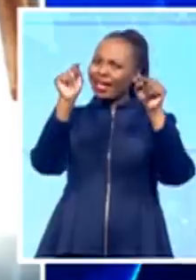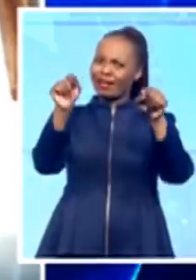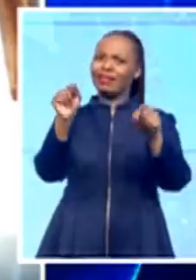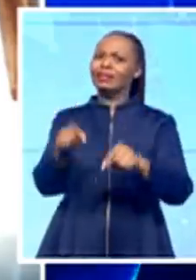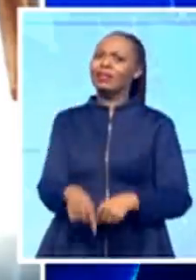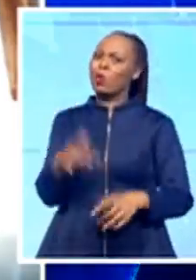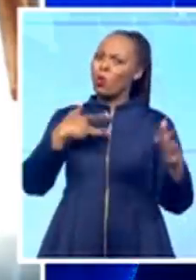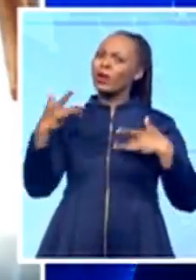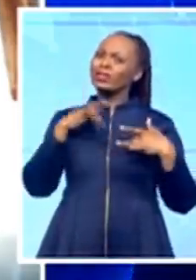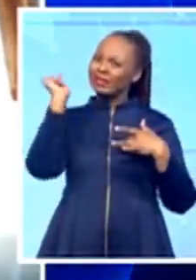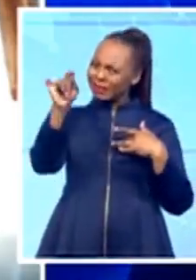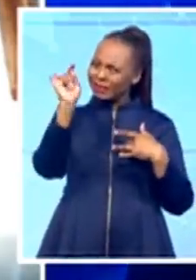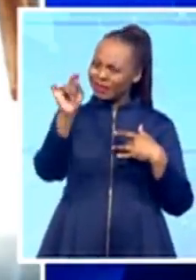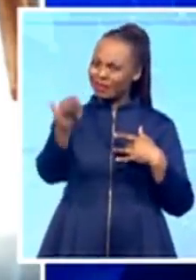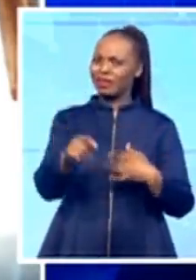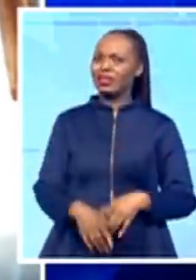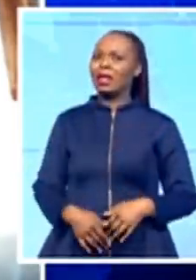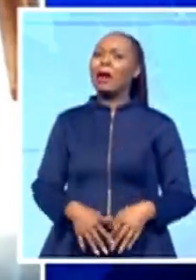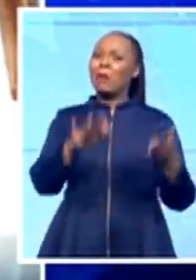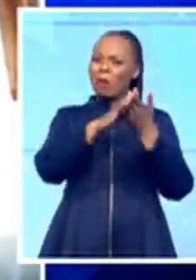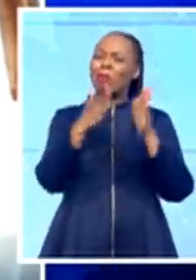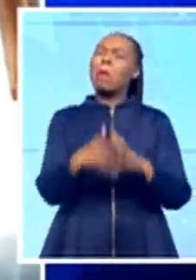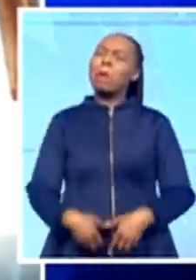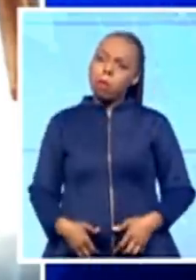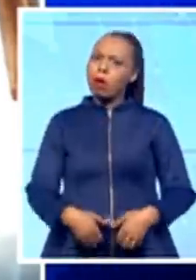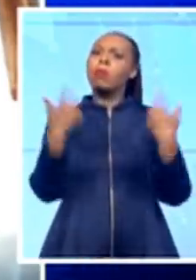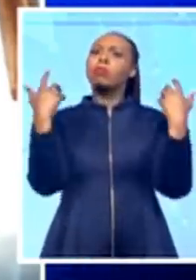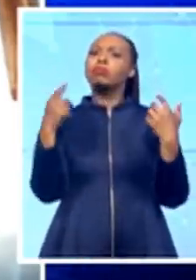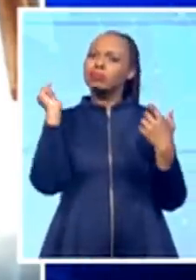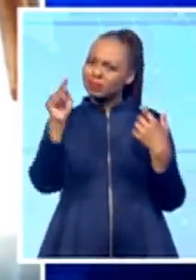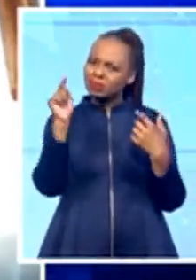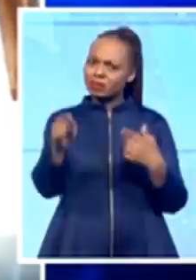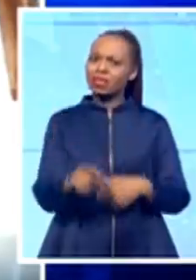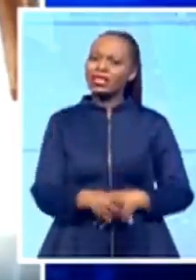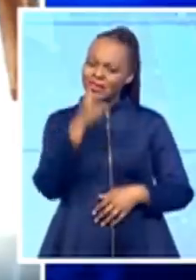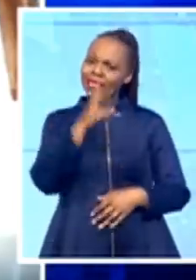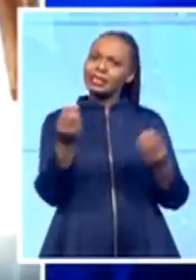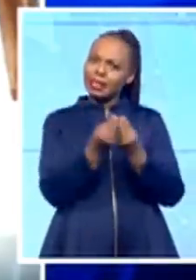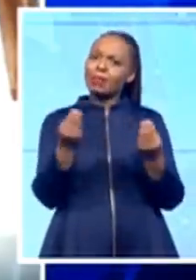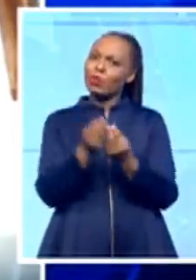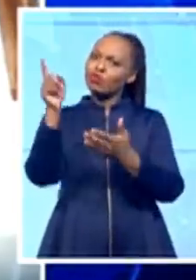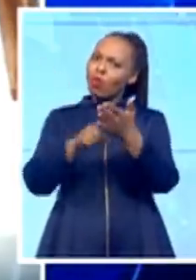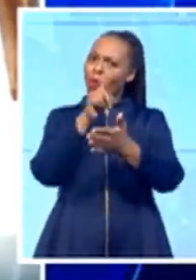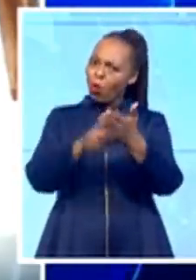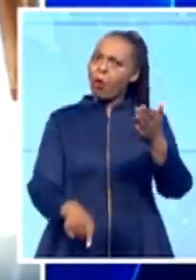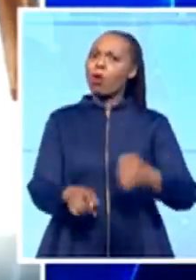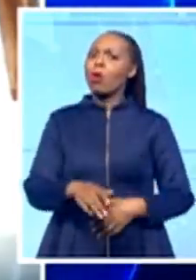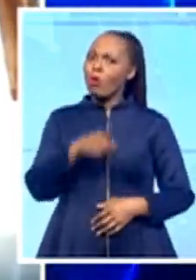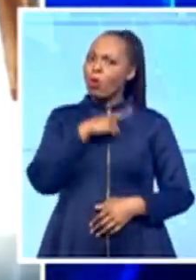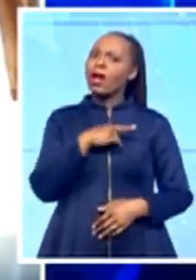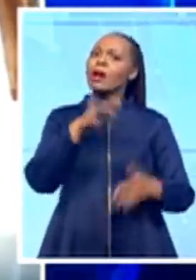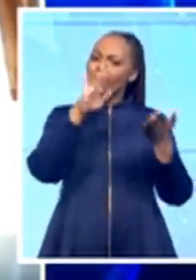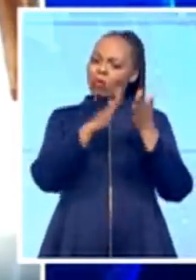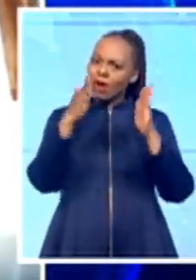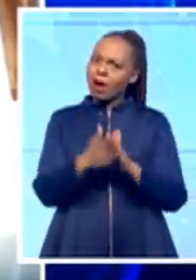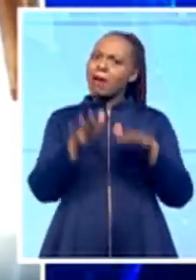being unleashed, and then you start to see something wrong with people responding to a vicious sentence,